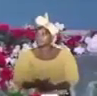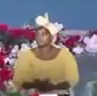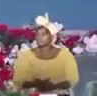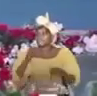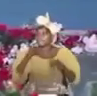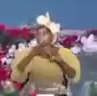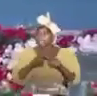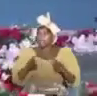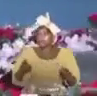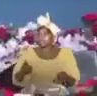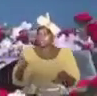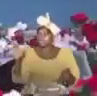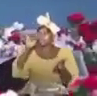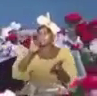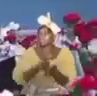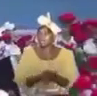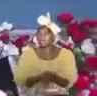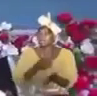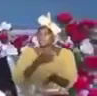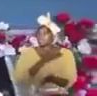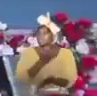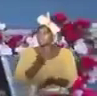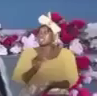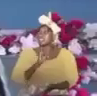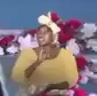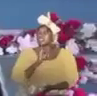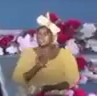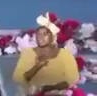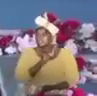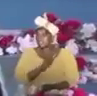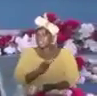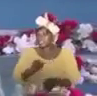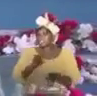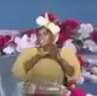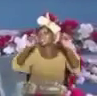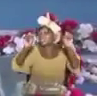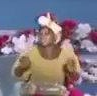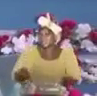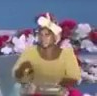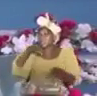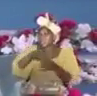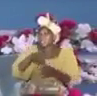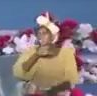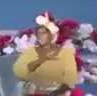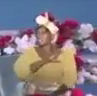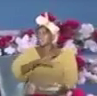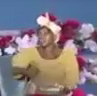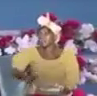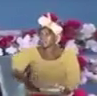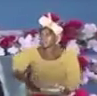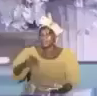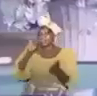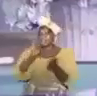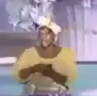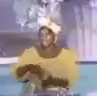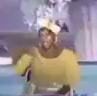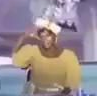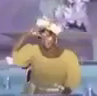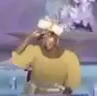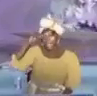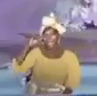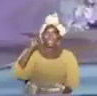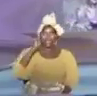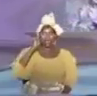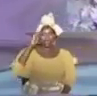But that there is a system in Christ that men and women can bail themselves out of tragedies